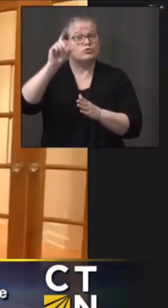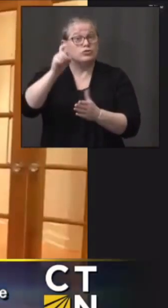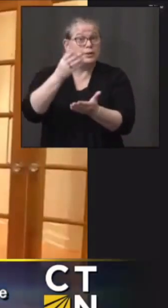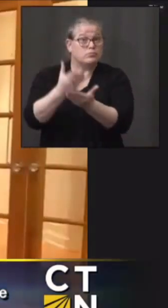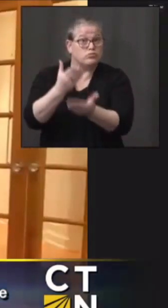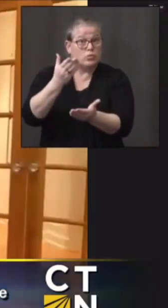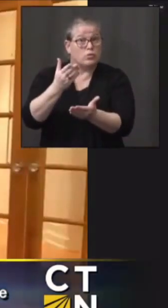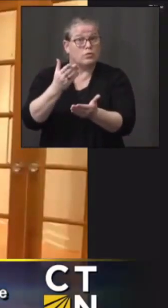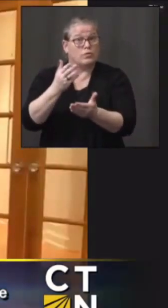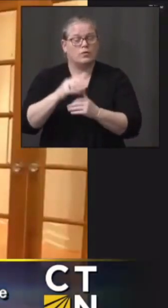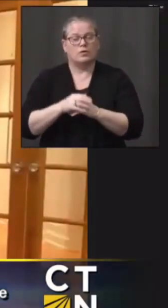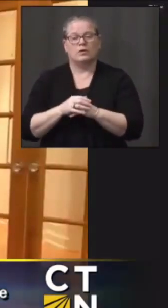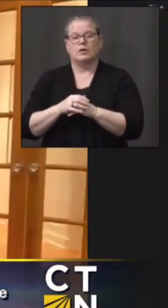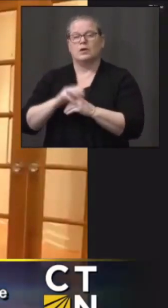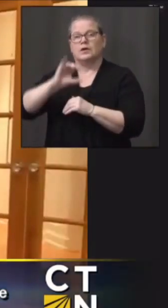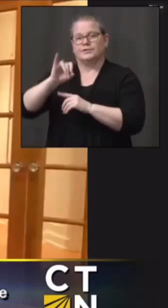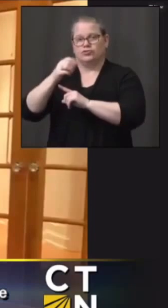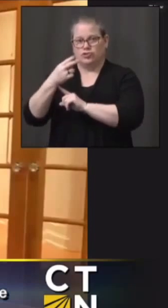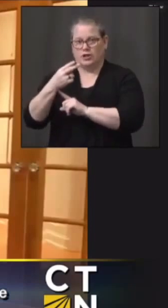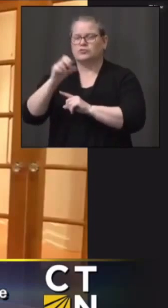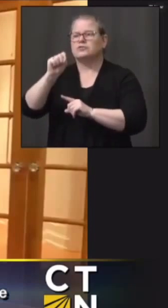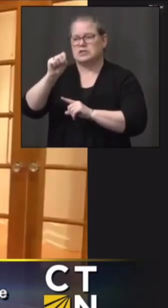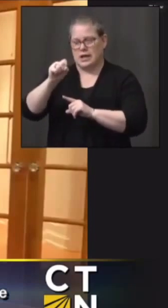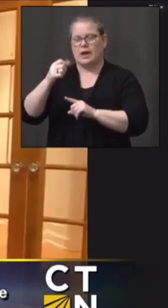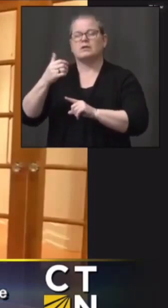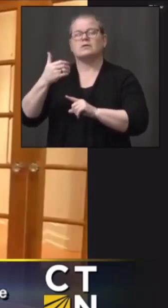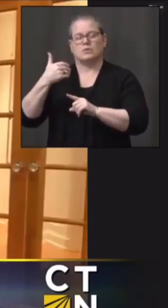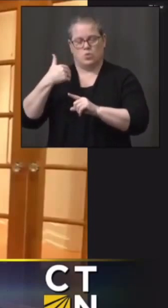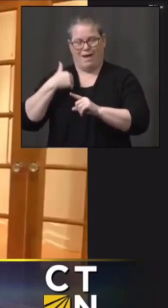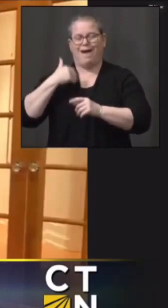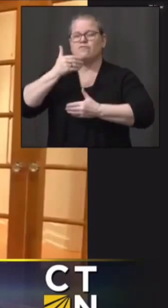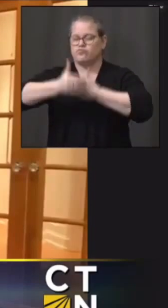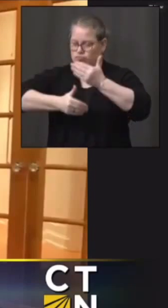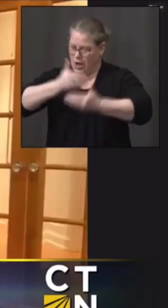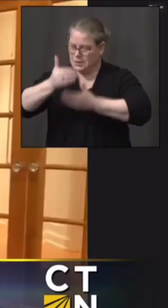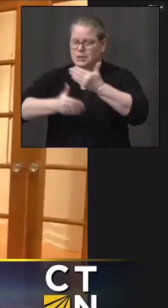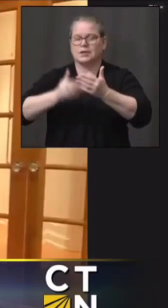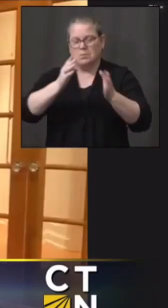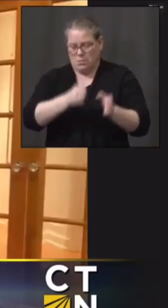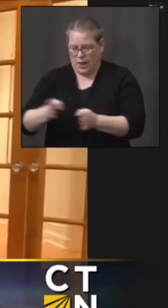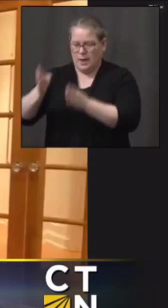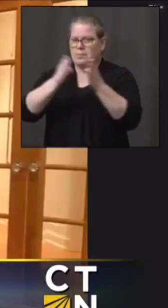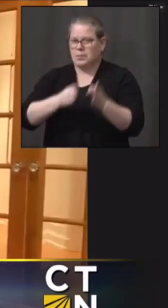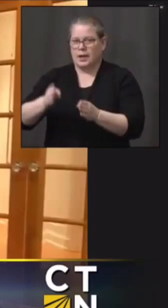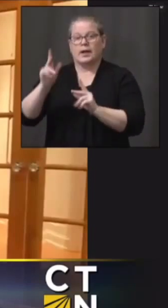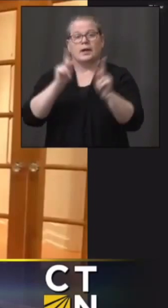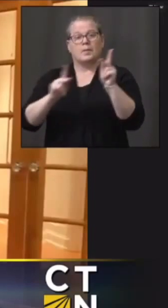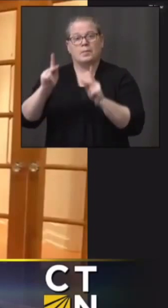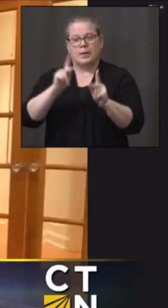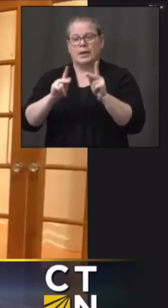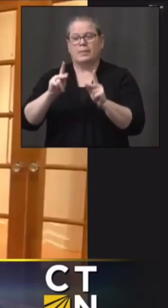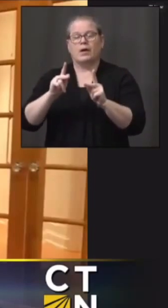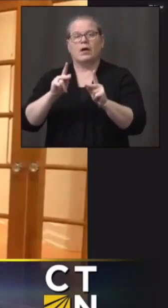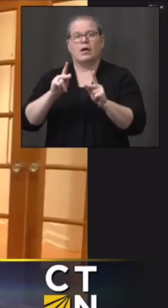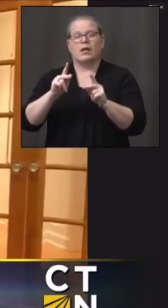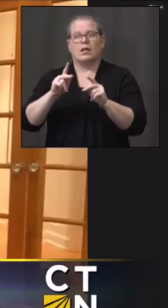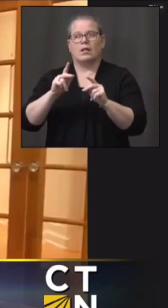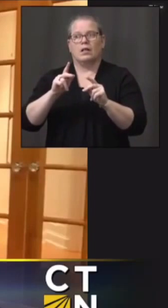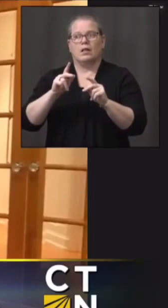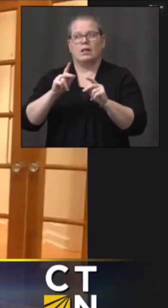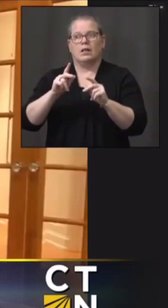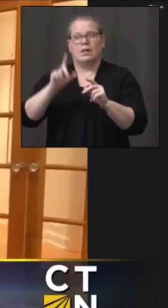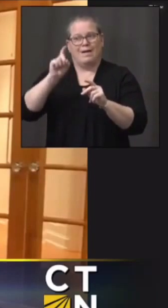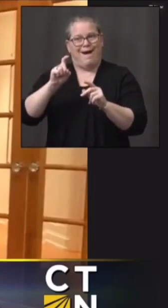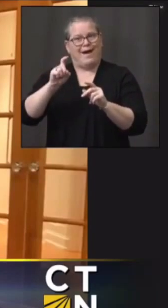Yes, there's a very robust process through which people will need to register in the system, provide a